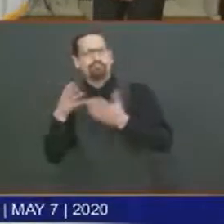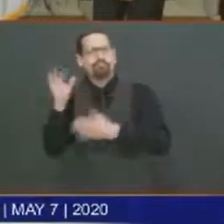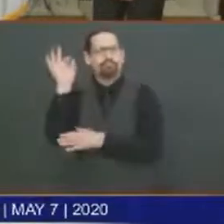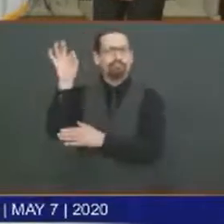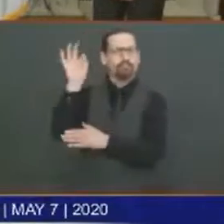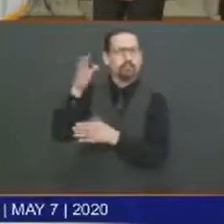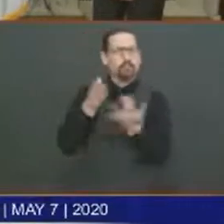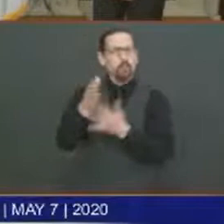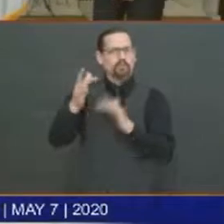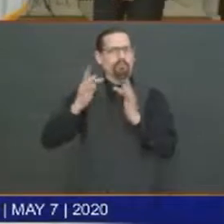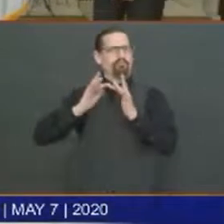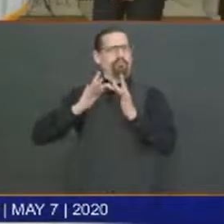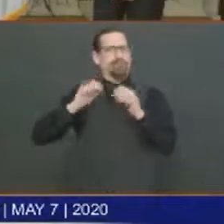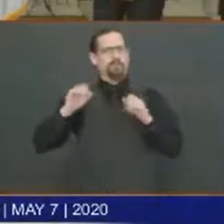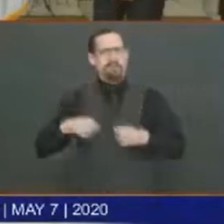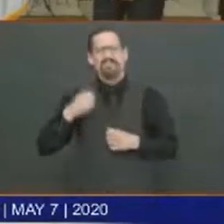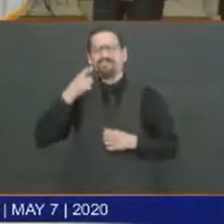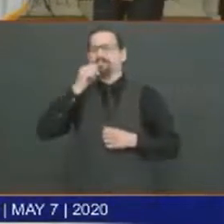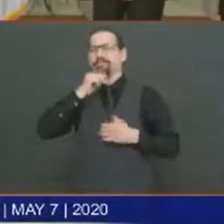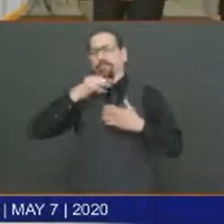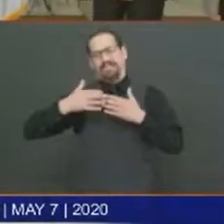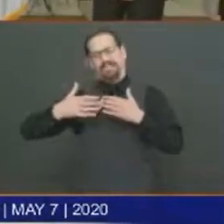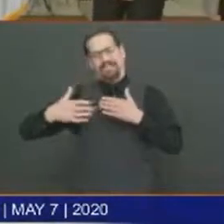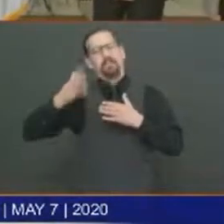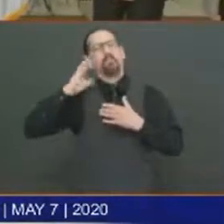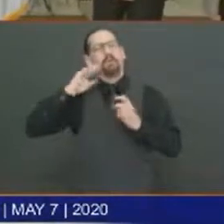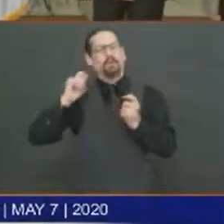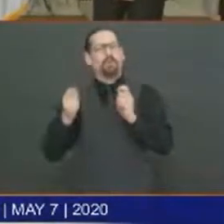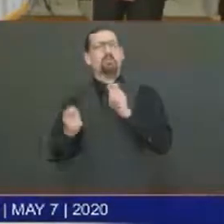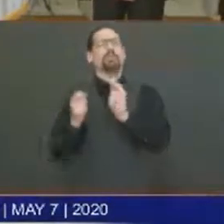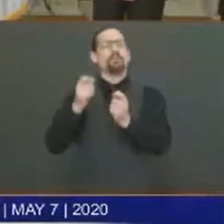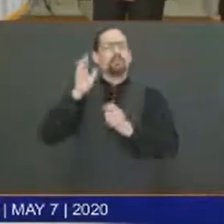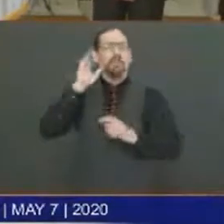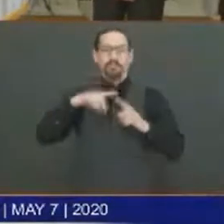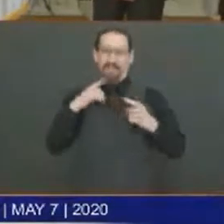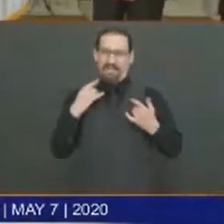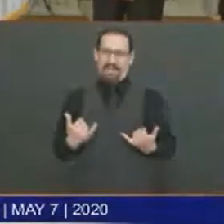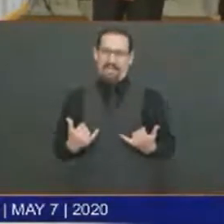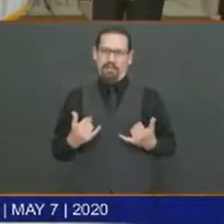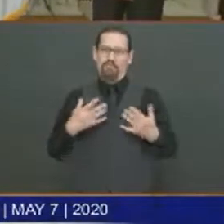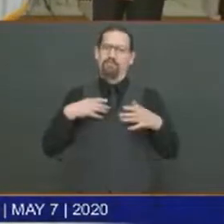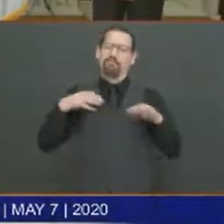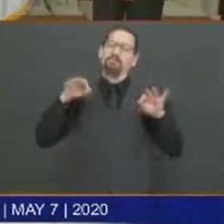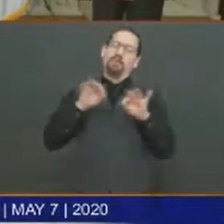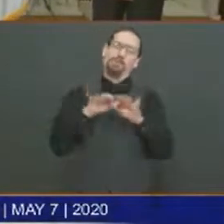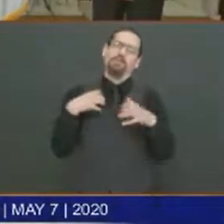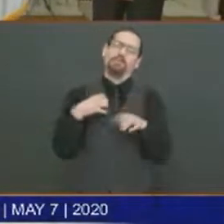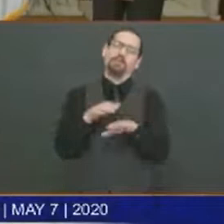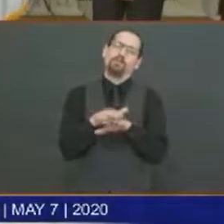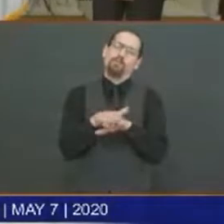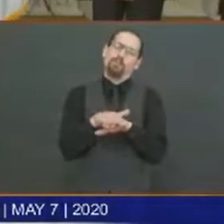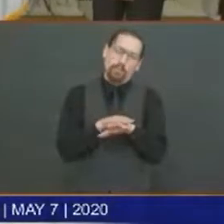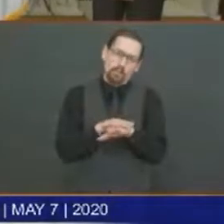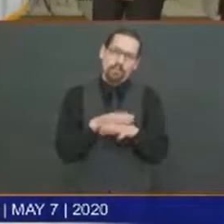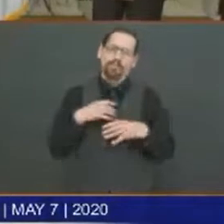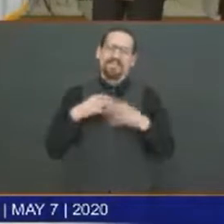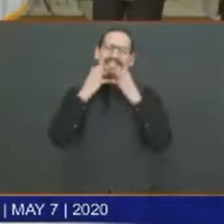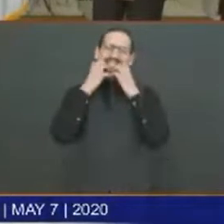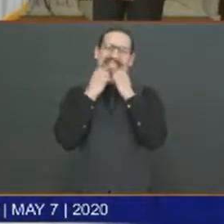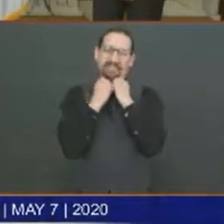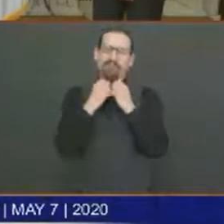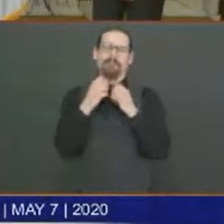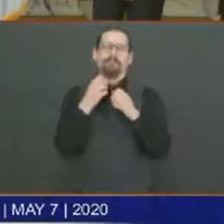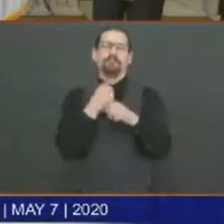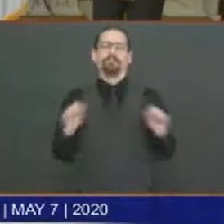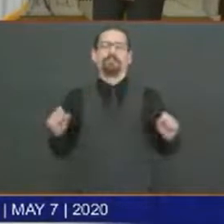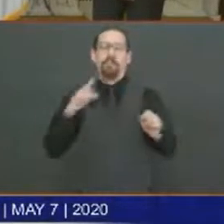But everything I know says take it slow. It is so much better to go slow and gear up